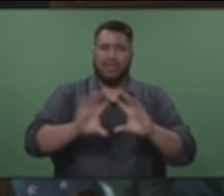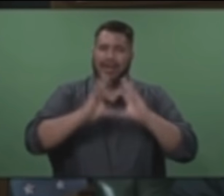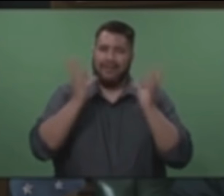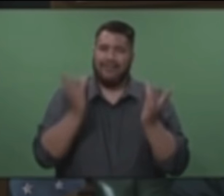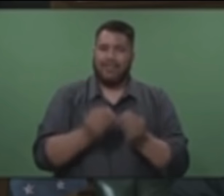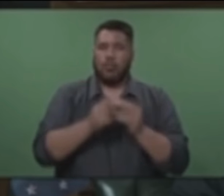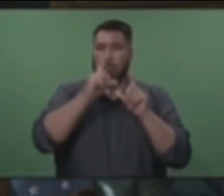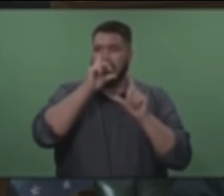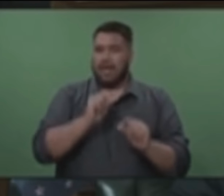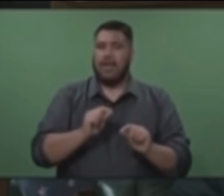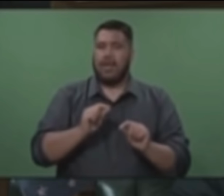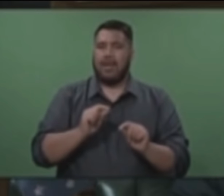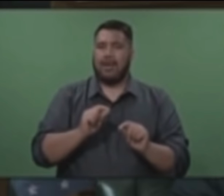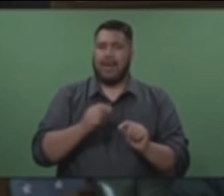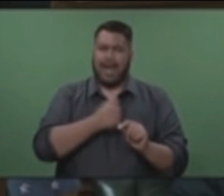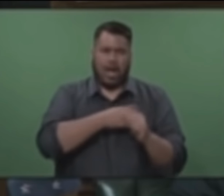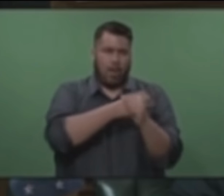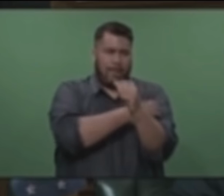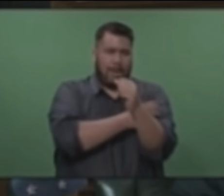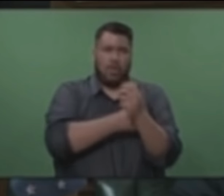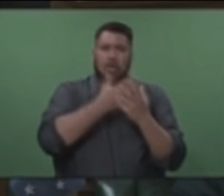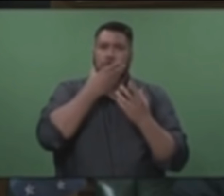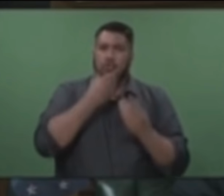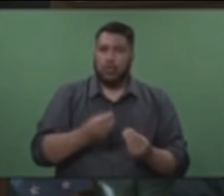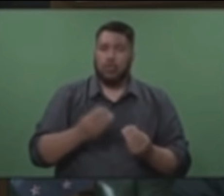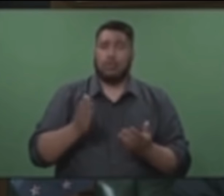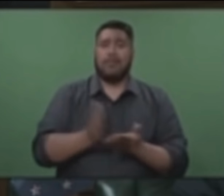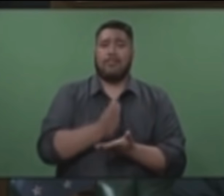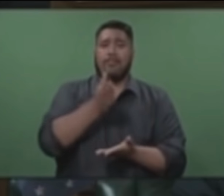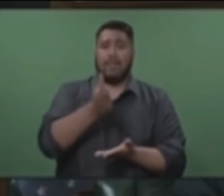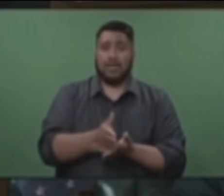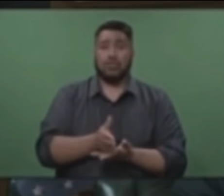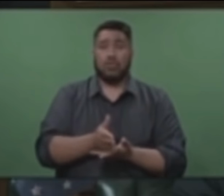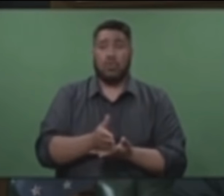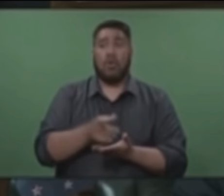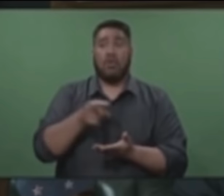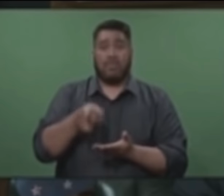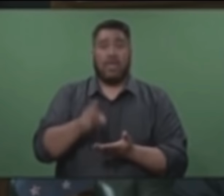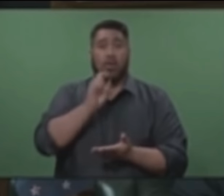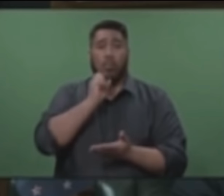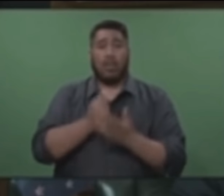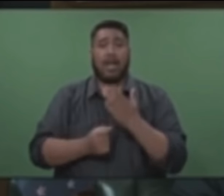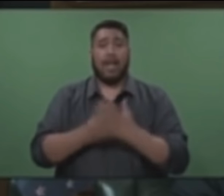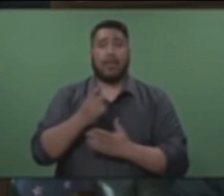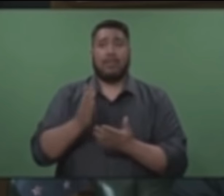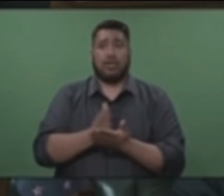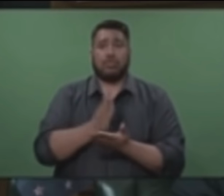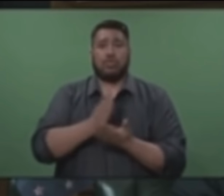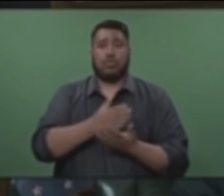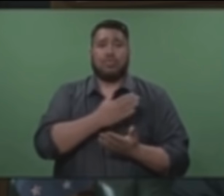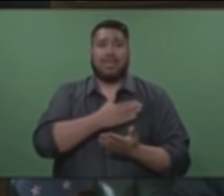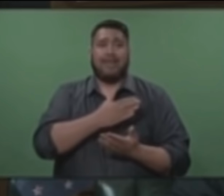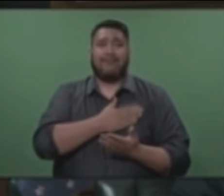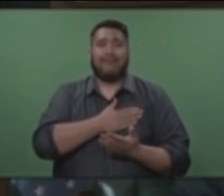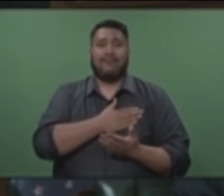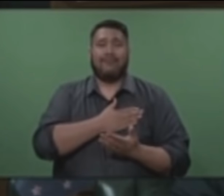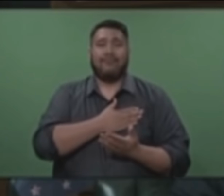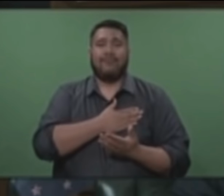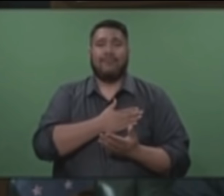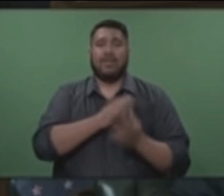everything in our power to ensure that that is the case. Tātou,